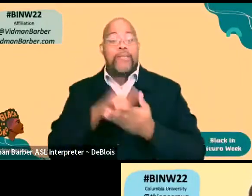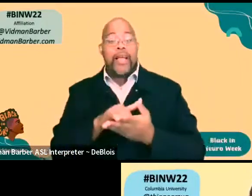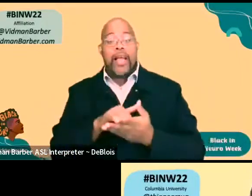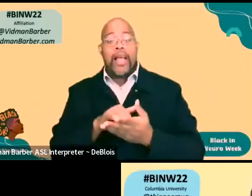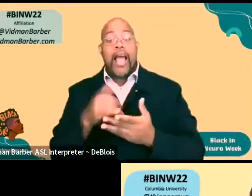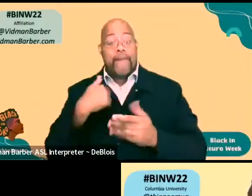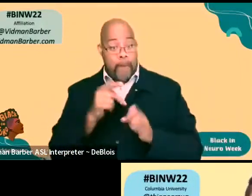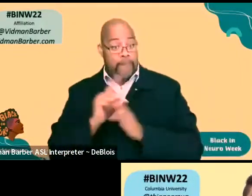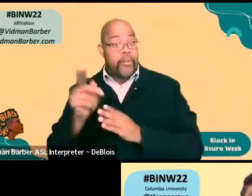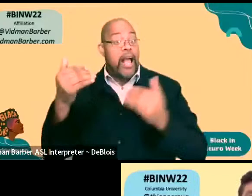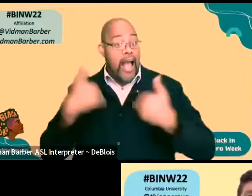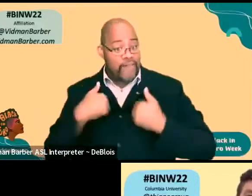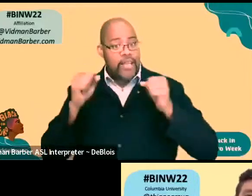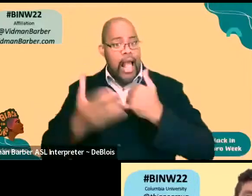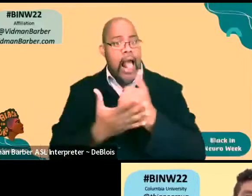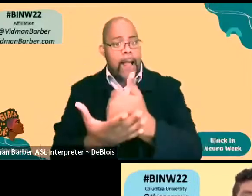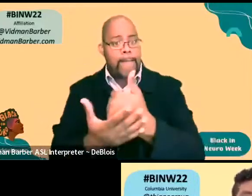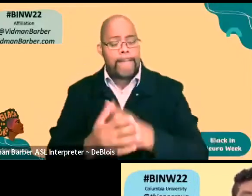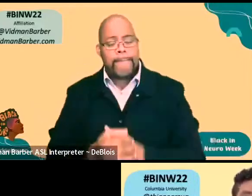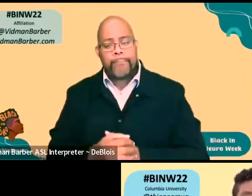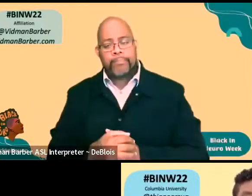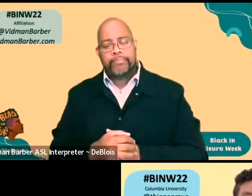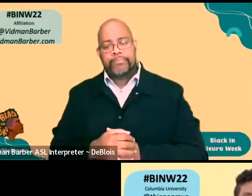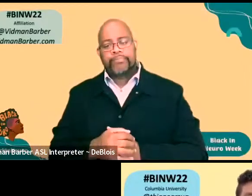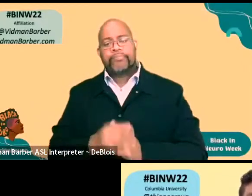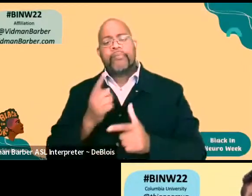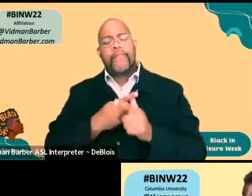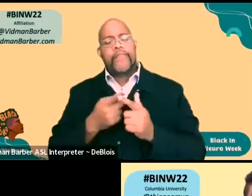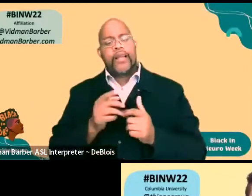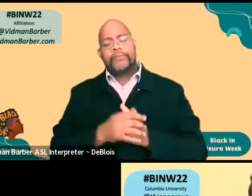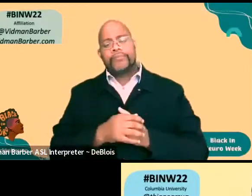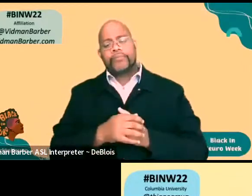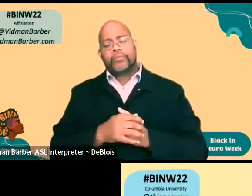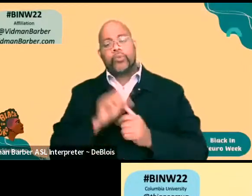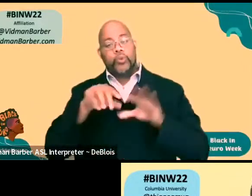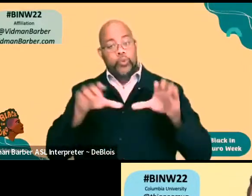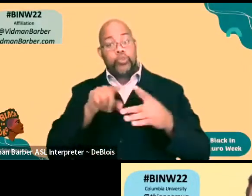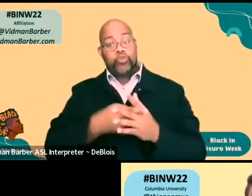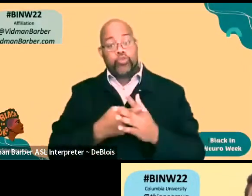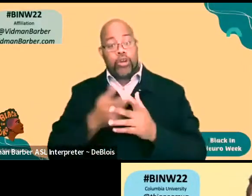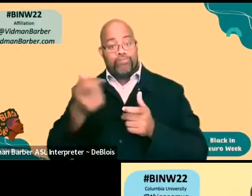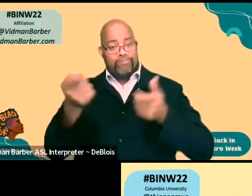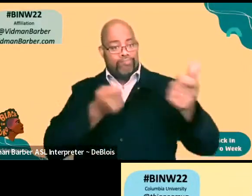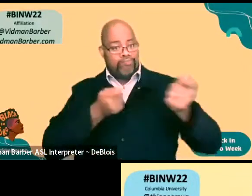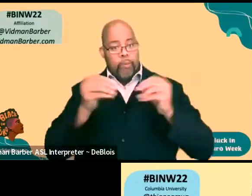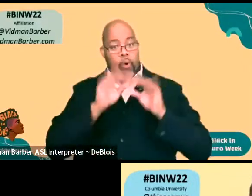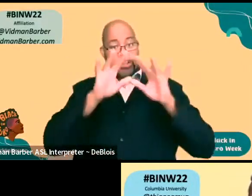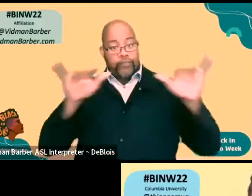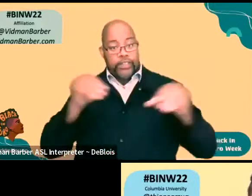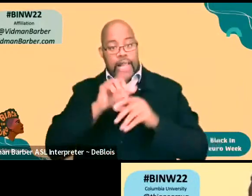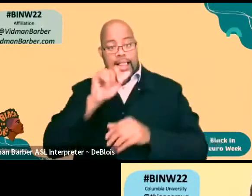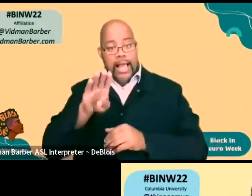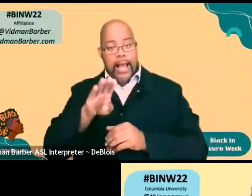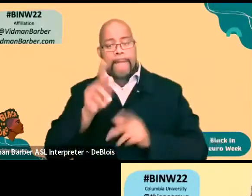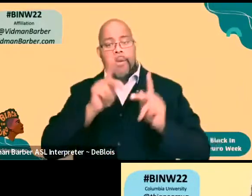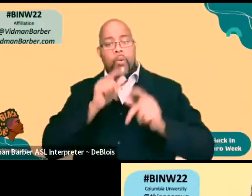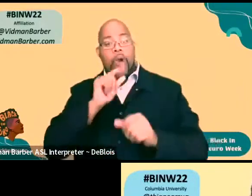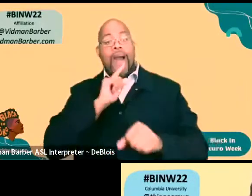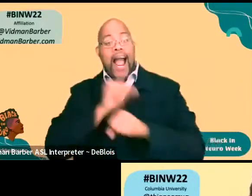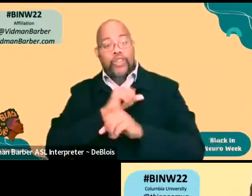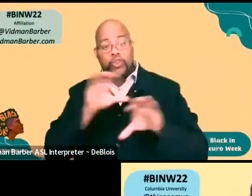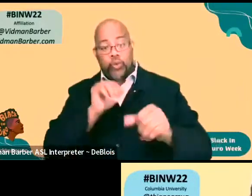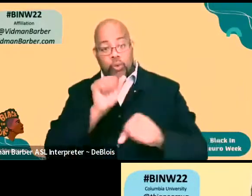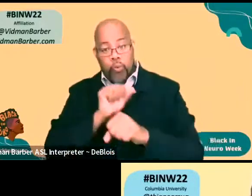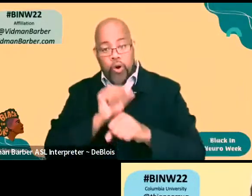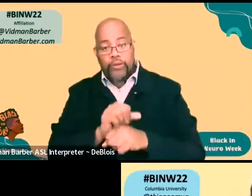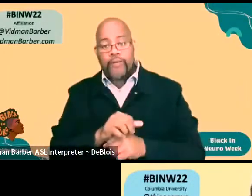are professionals out there who can help. And then, of course, when you do start to bring in more diversity into the lab of the people who are actually doing the